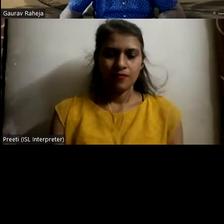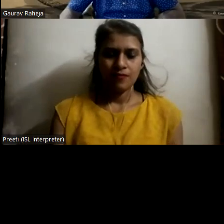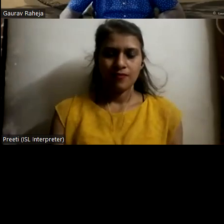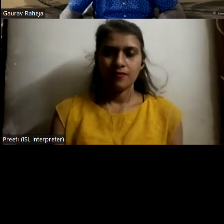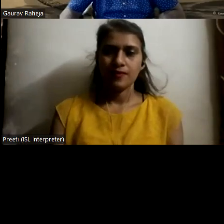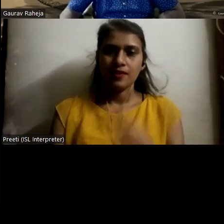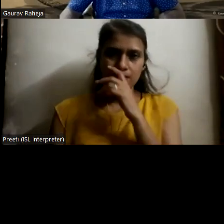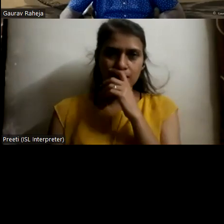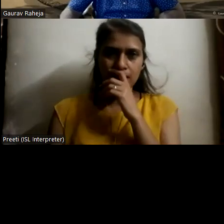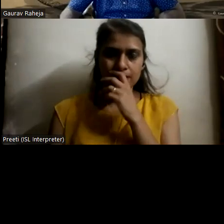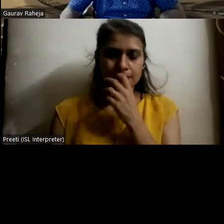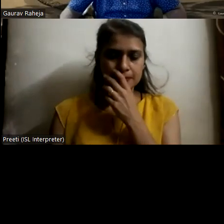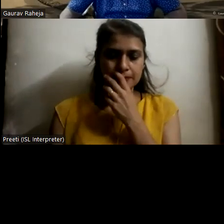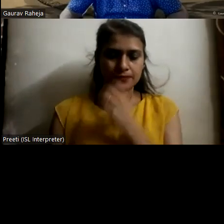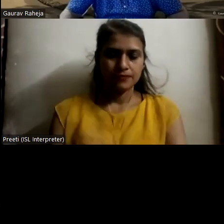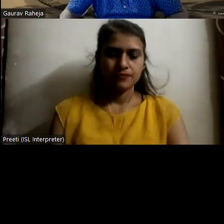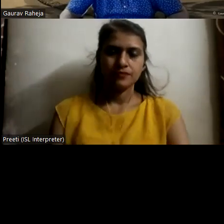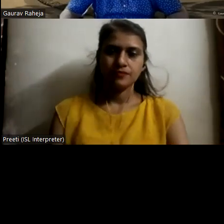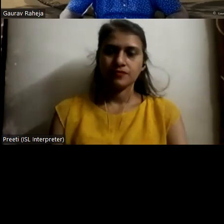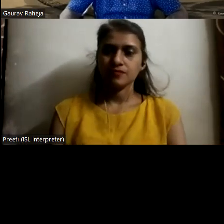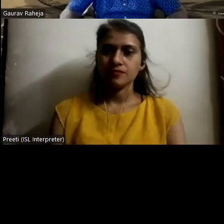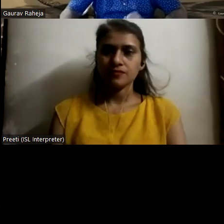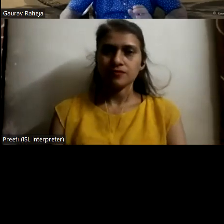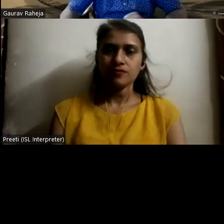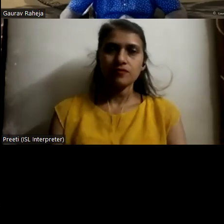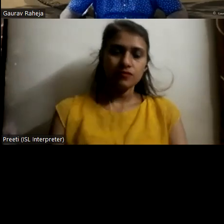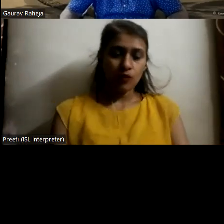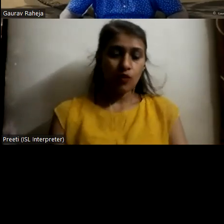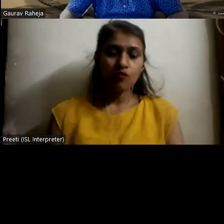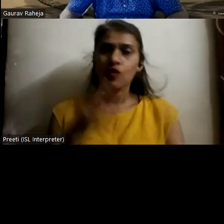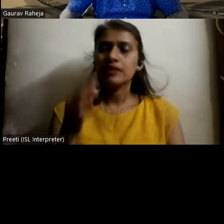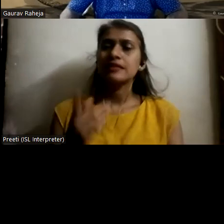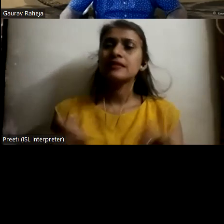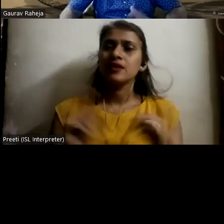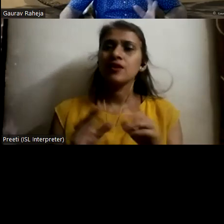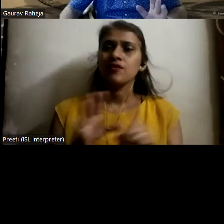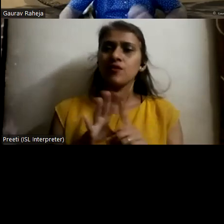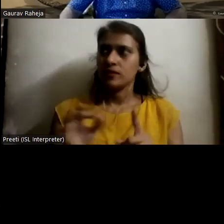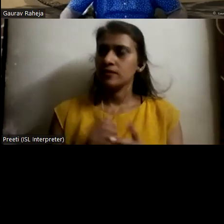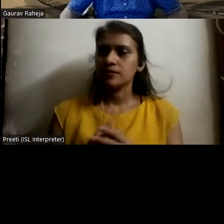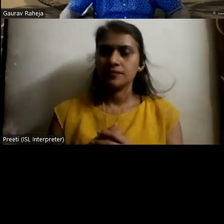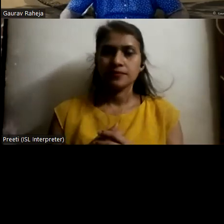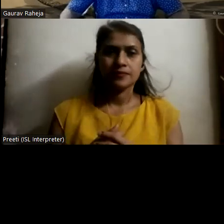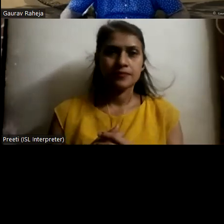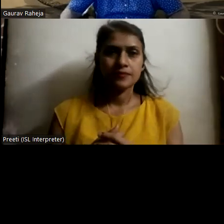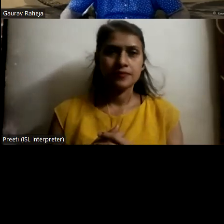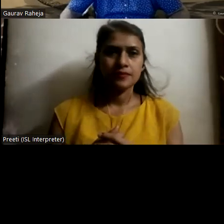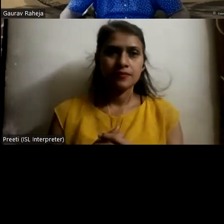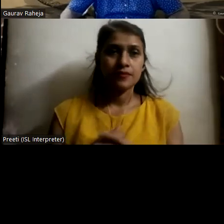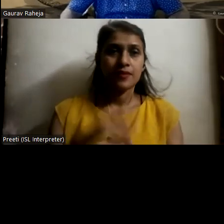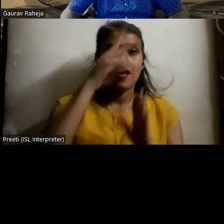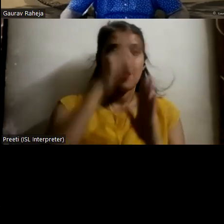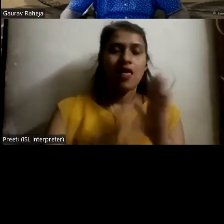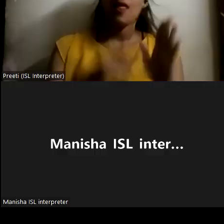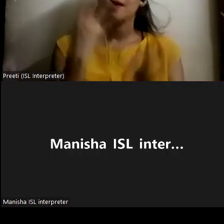So therefore, it defined further itself into 7 principles. The 7 as 7 colors of a